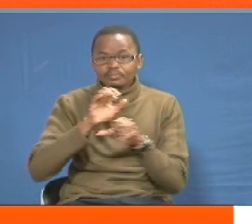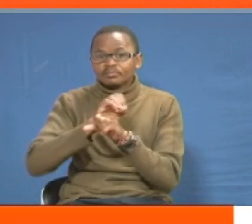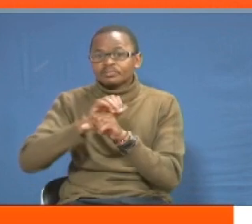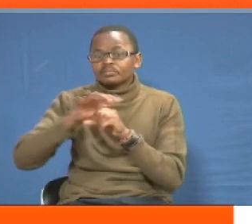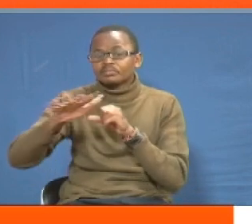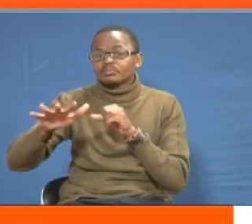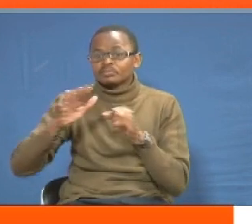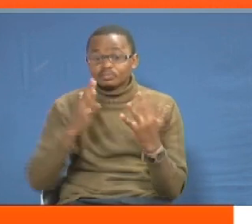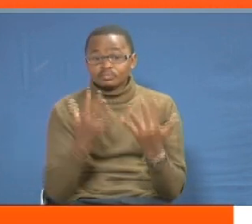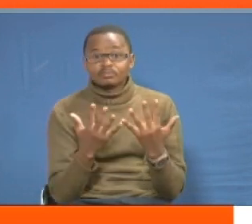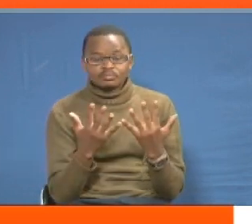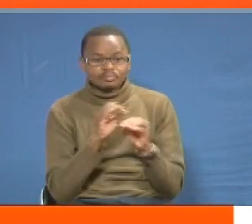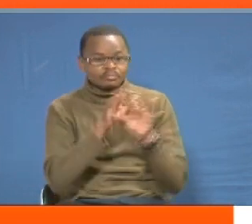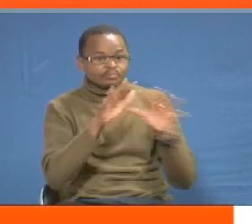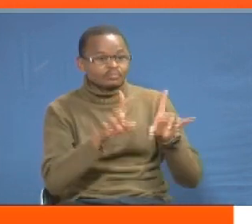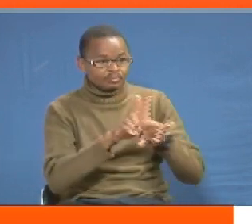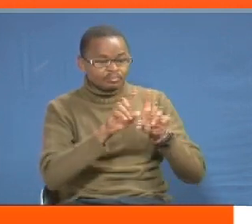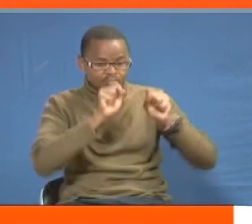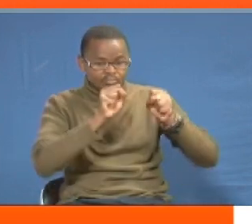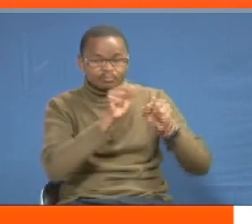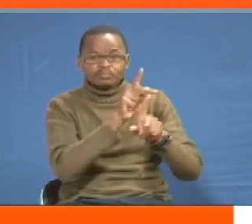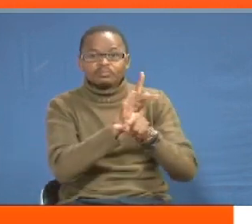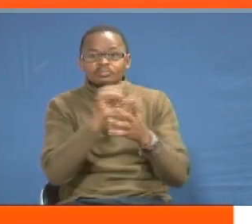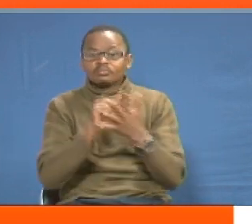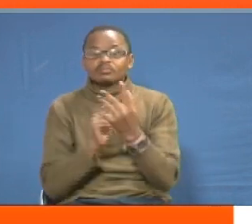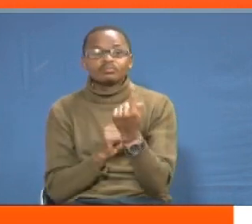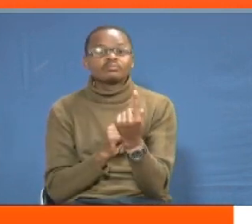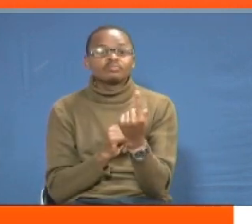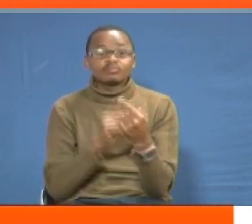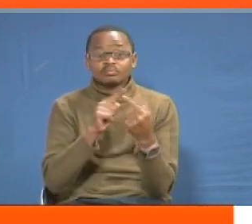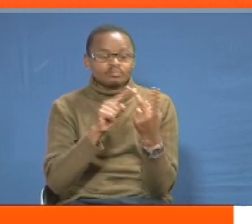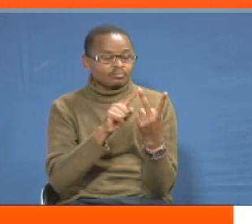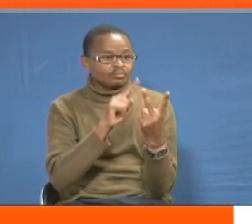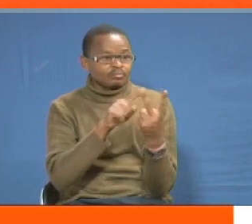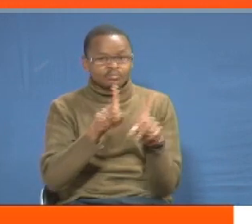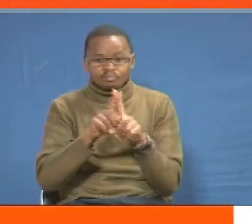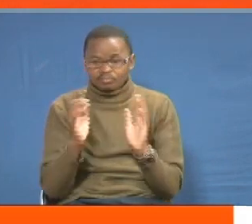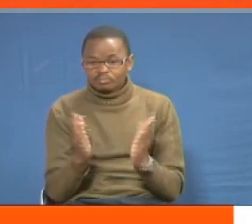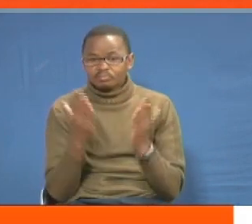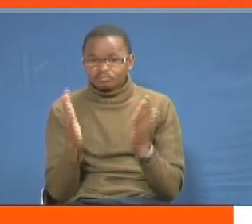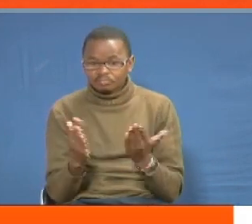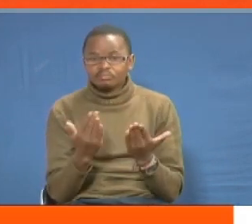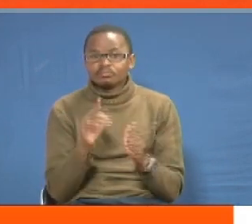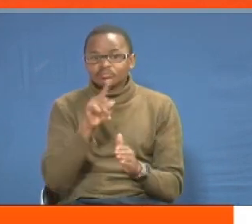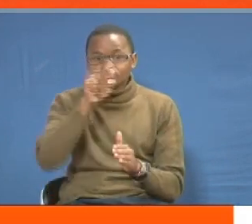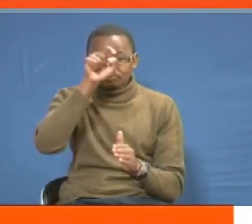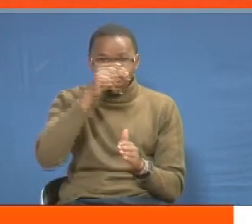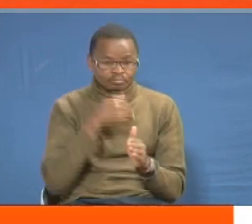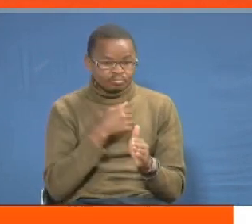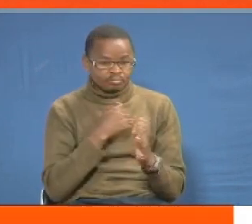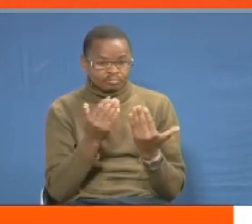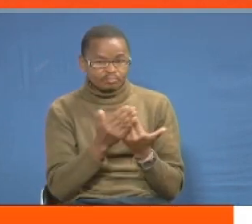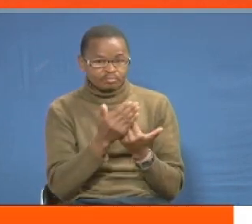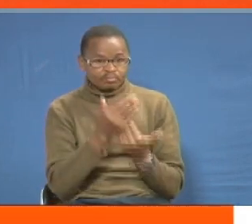about COVID-19 and how it spreads and how we can prevent it. That's the first one. But number two, we also encourage them. You have